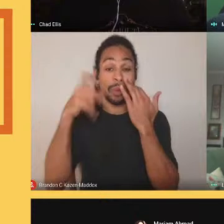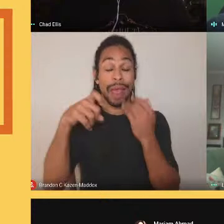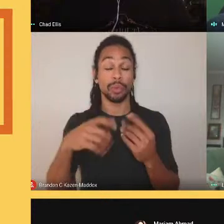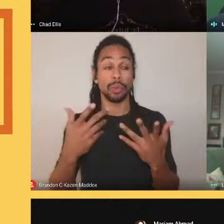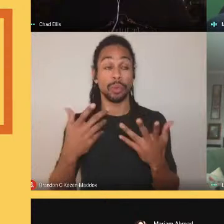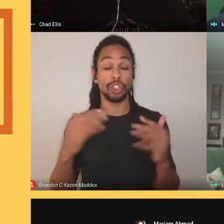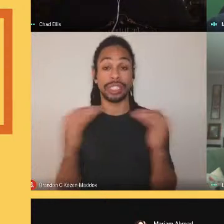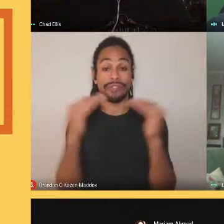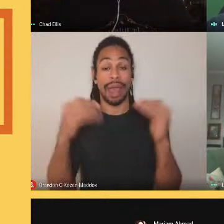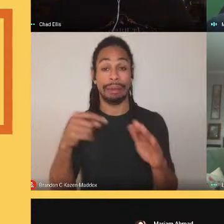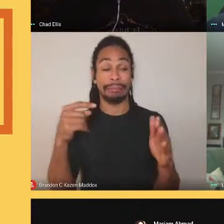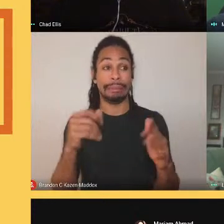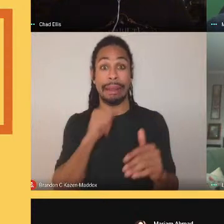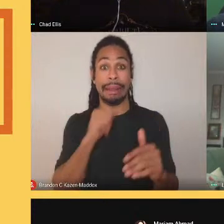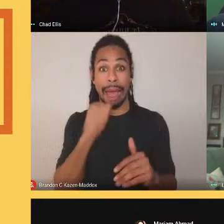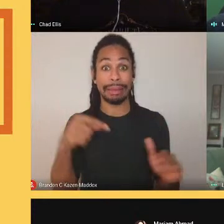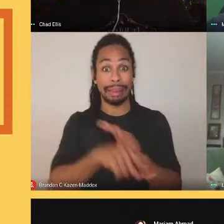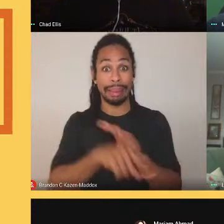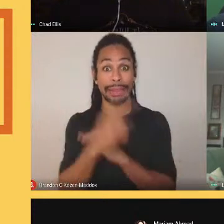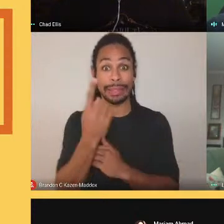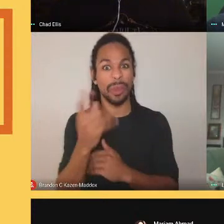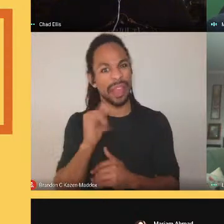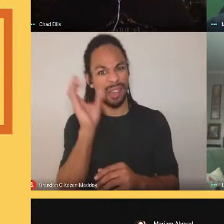get into a combat, really.